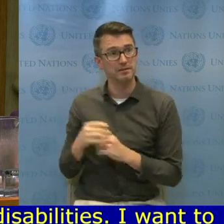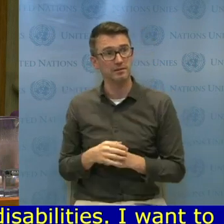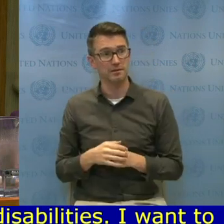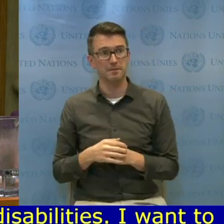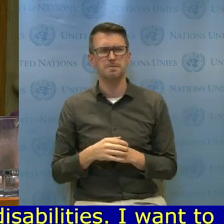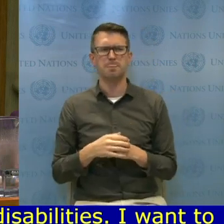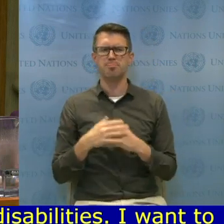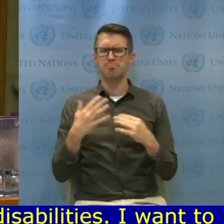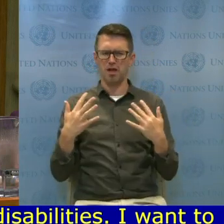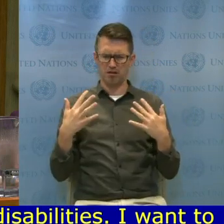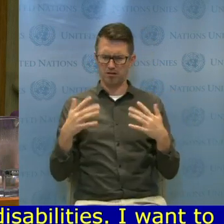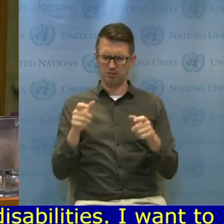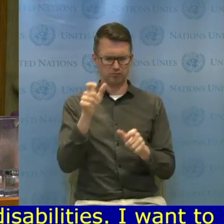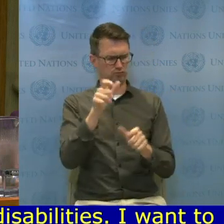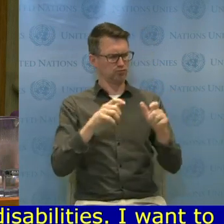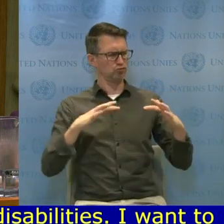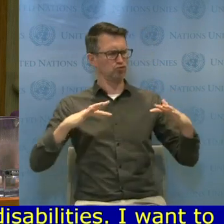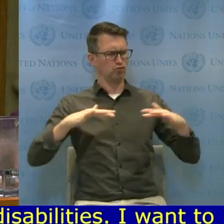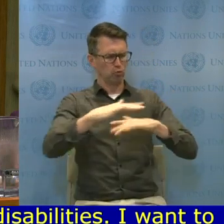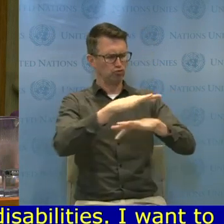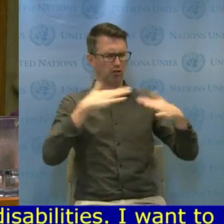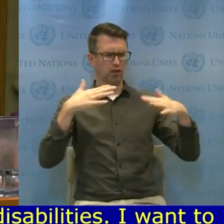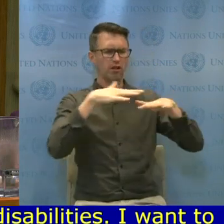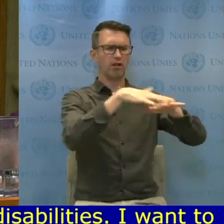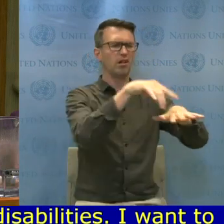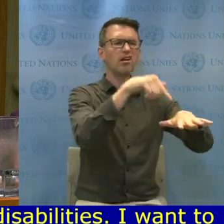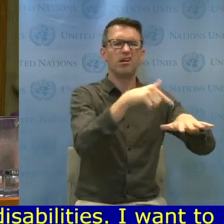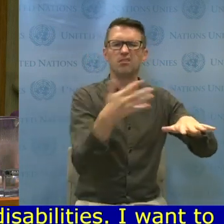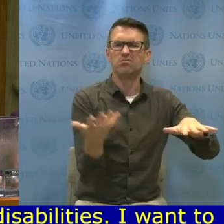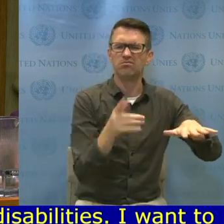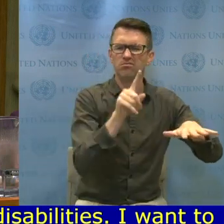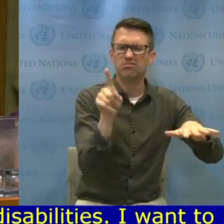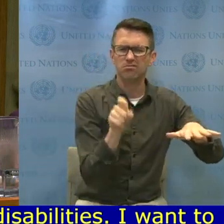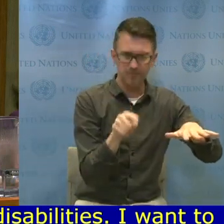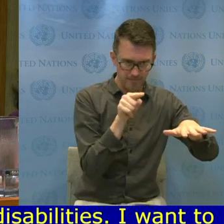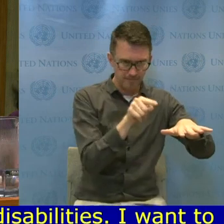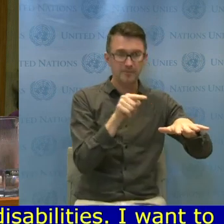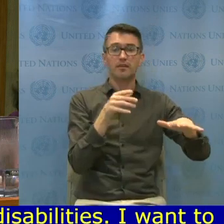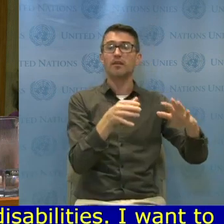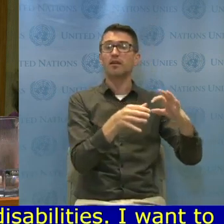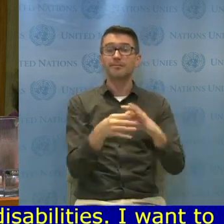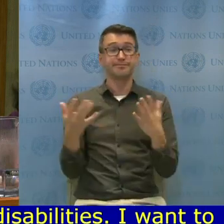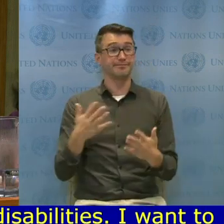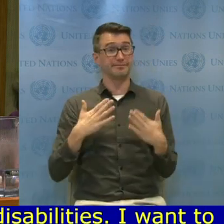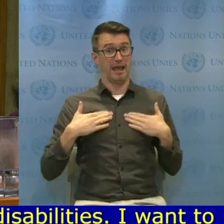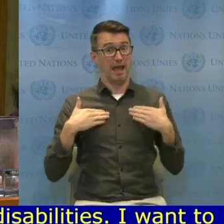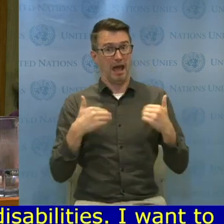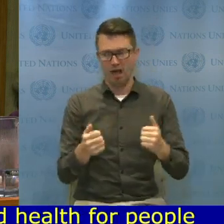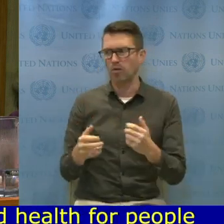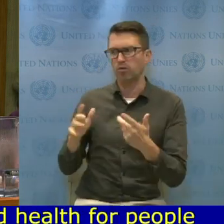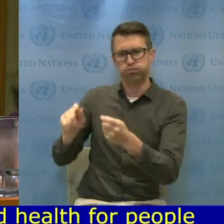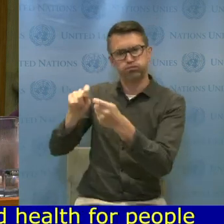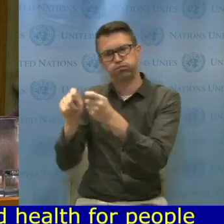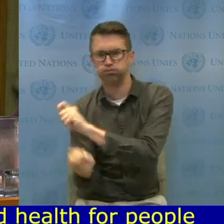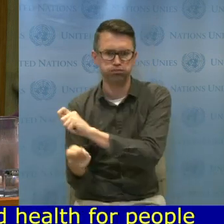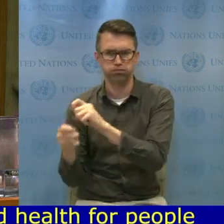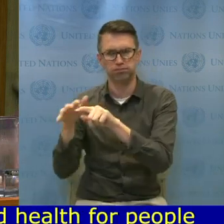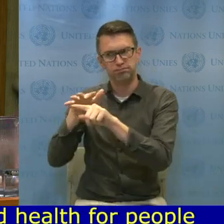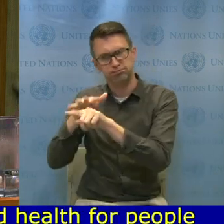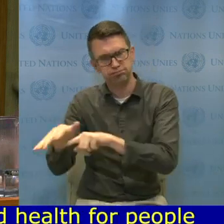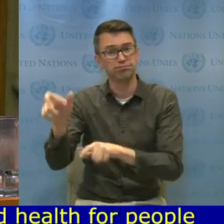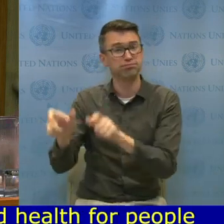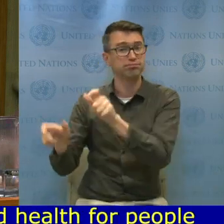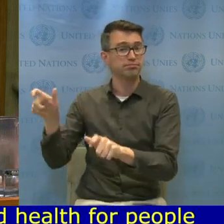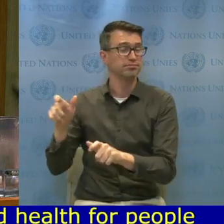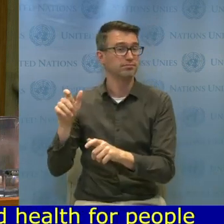how it relates to good health for people with intellectual disabilities. To me, social inclusion is having a sense of